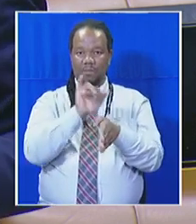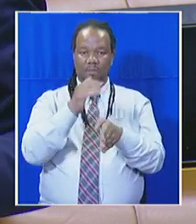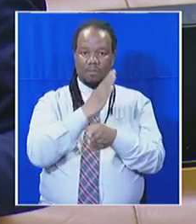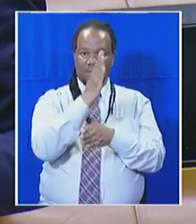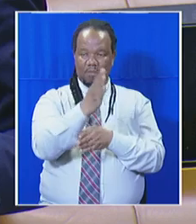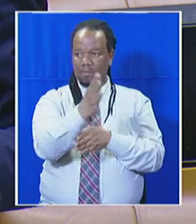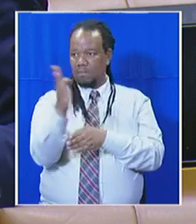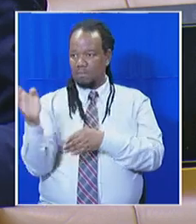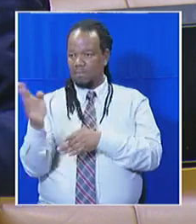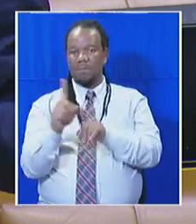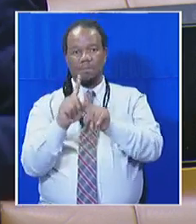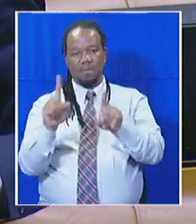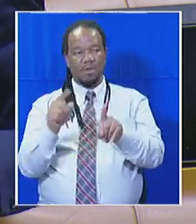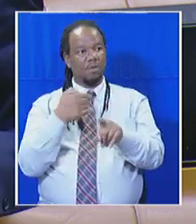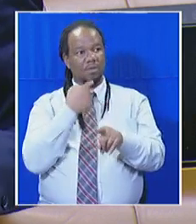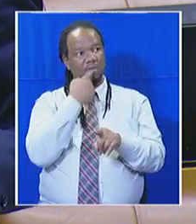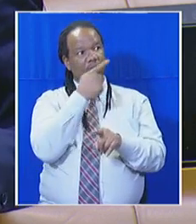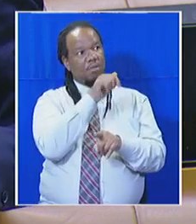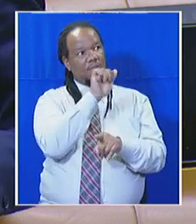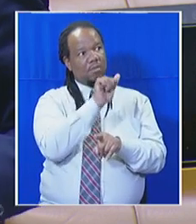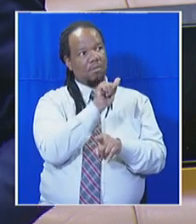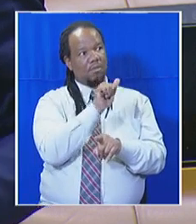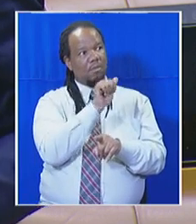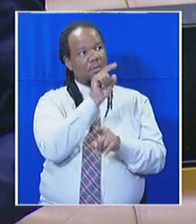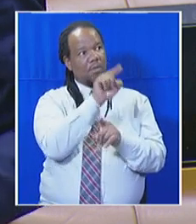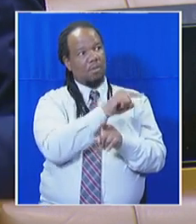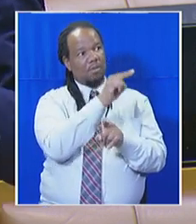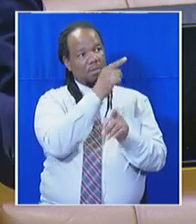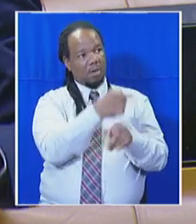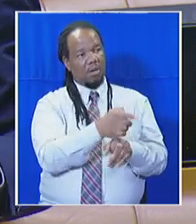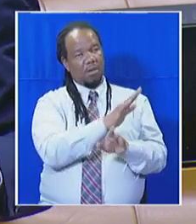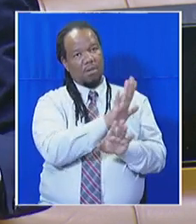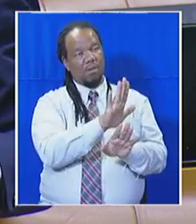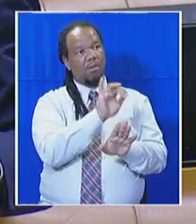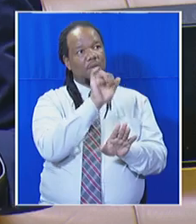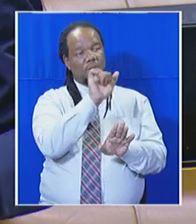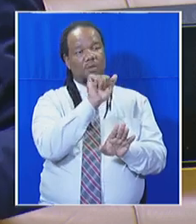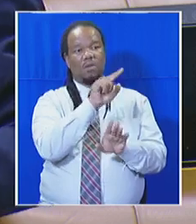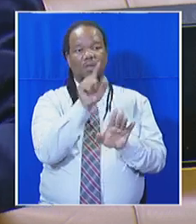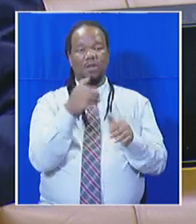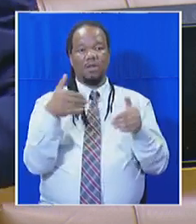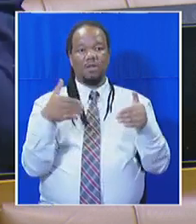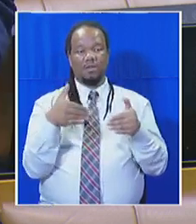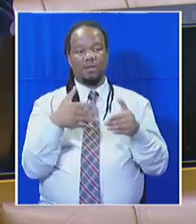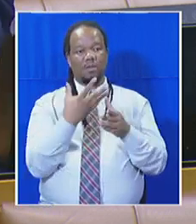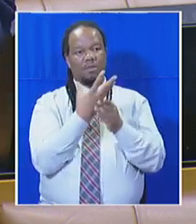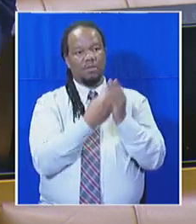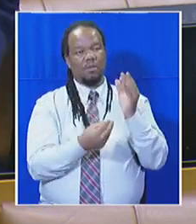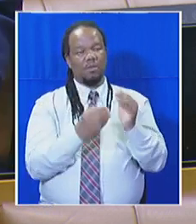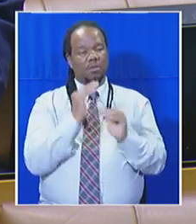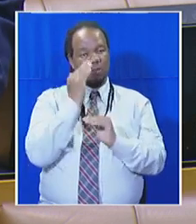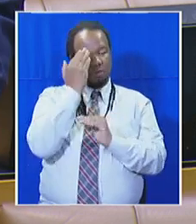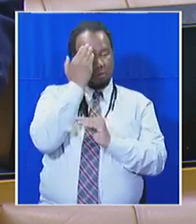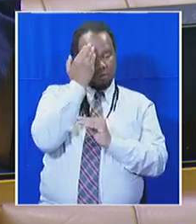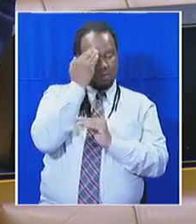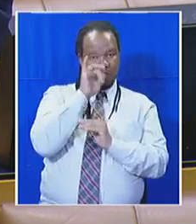call him to order because it's not allowed. Please, he must withdraw the threat of saying we know where we will